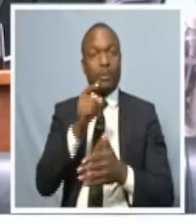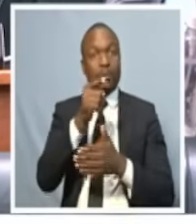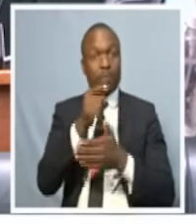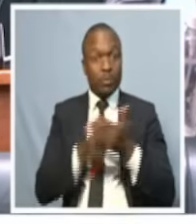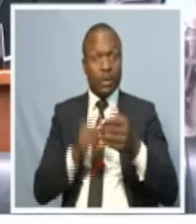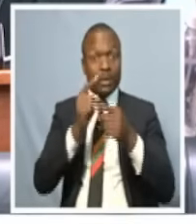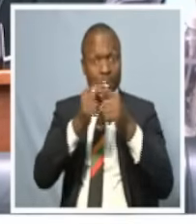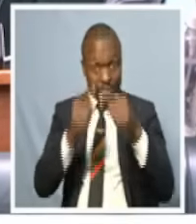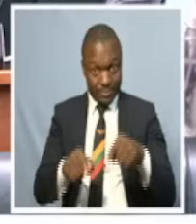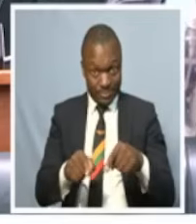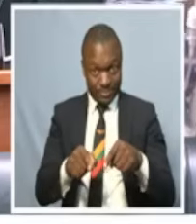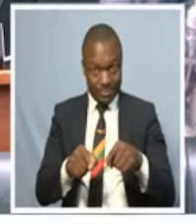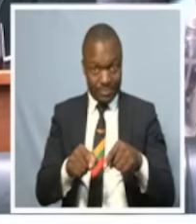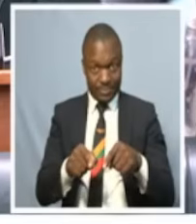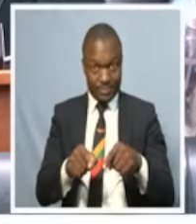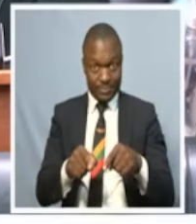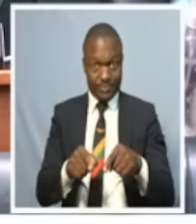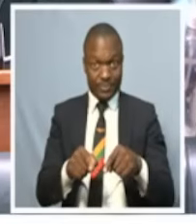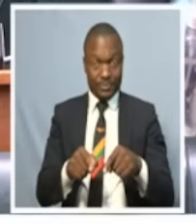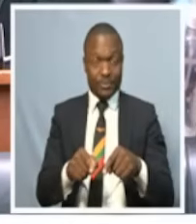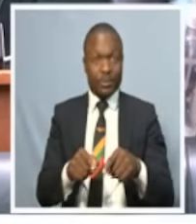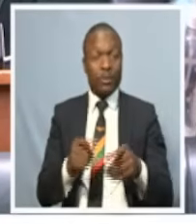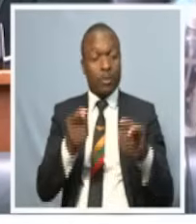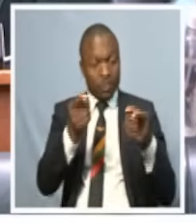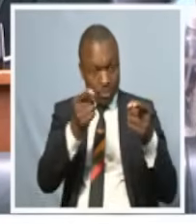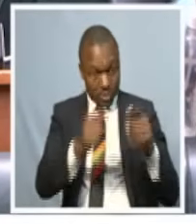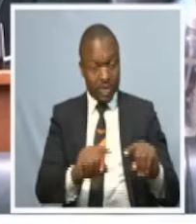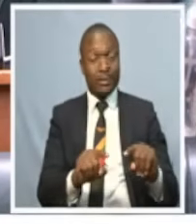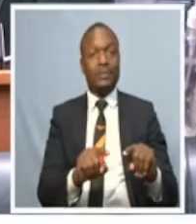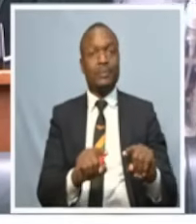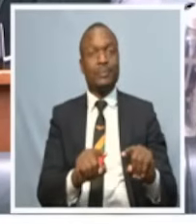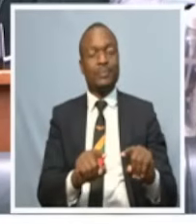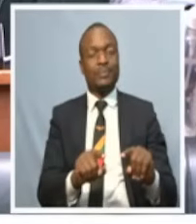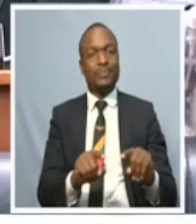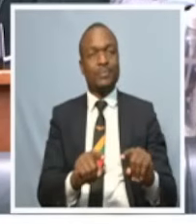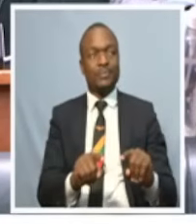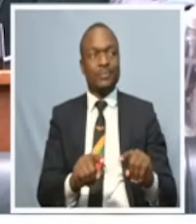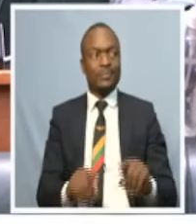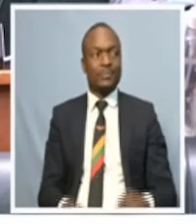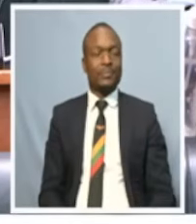what happens is this. When the